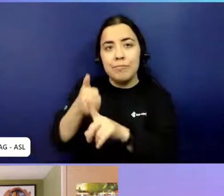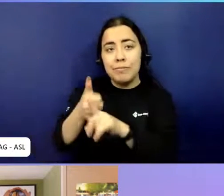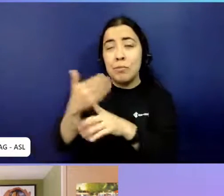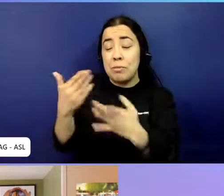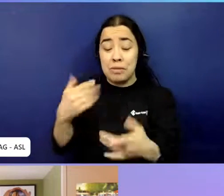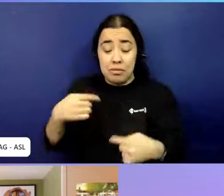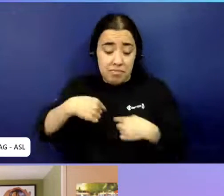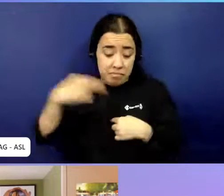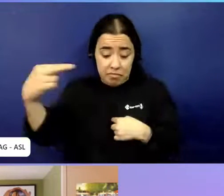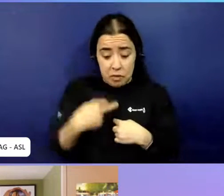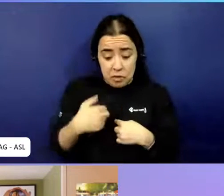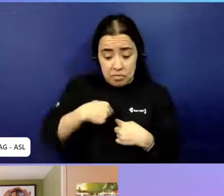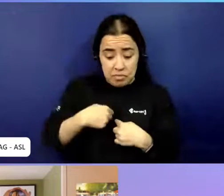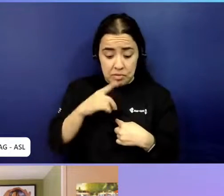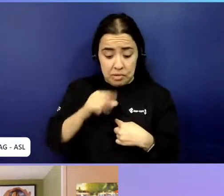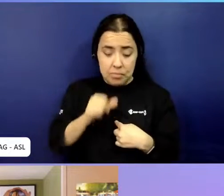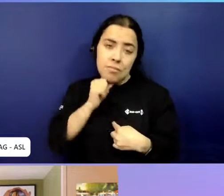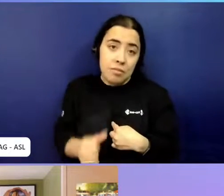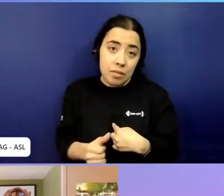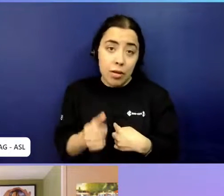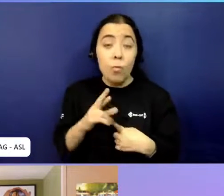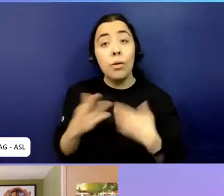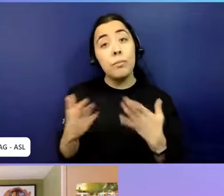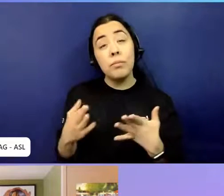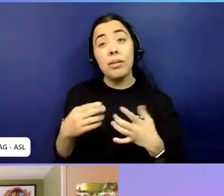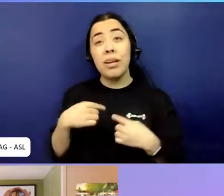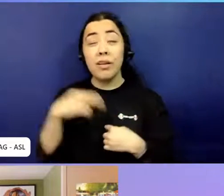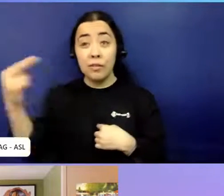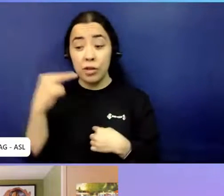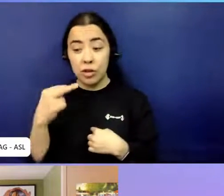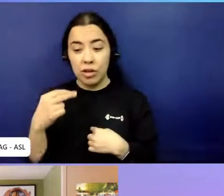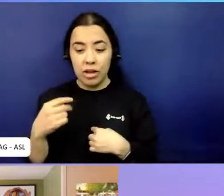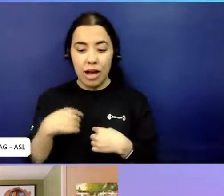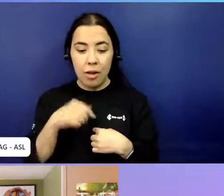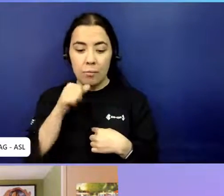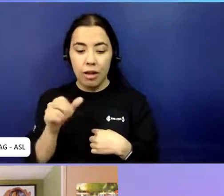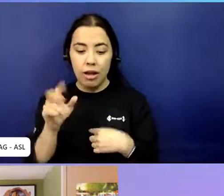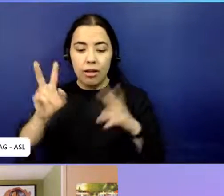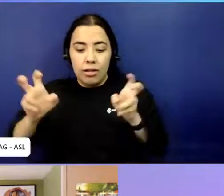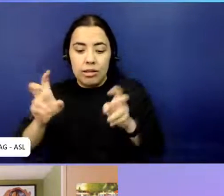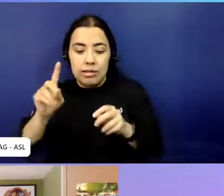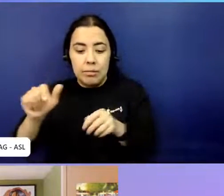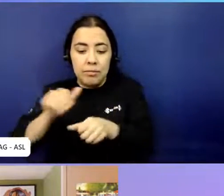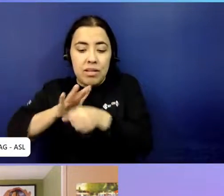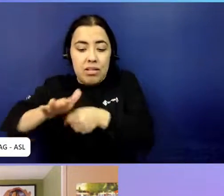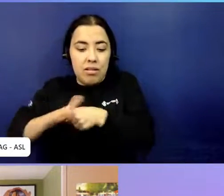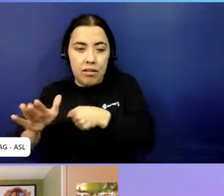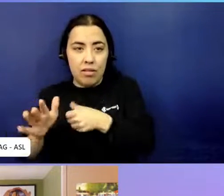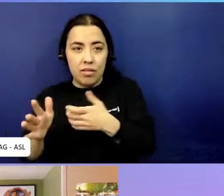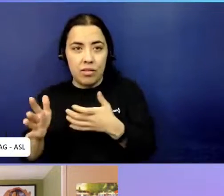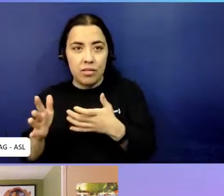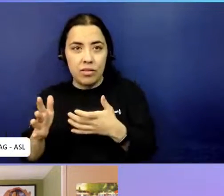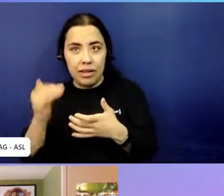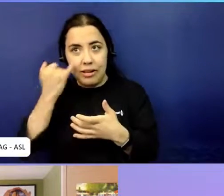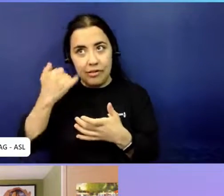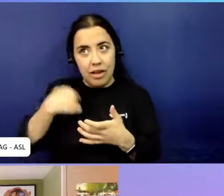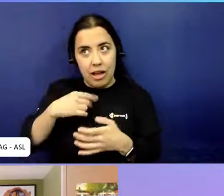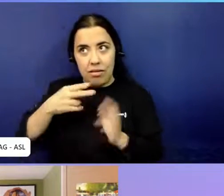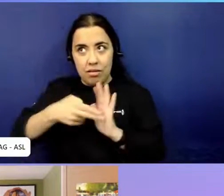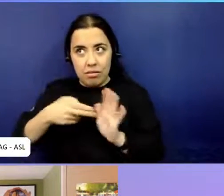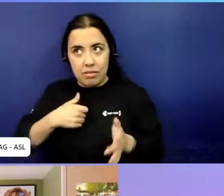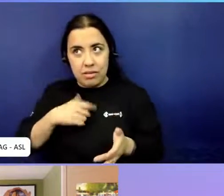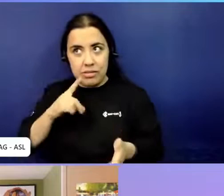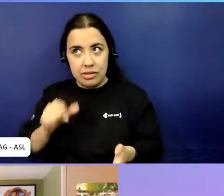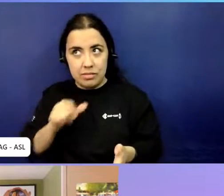don't feel that they are disabled enough to count. There's a whole huge group, and understanding the